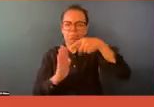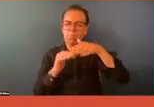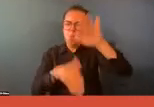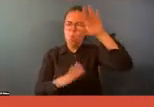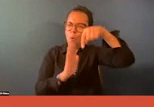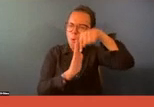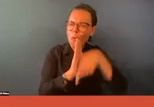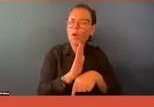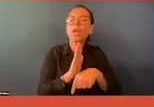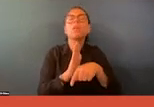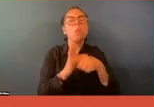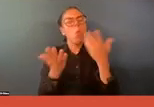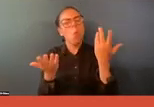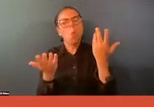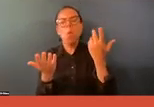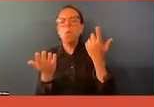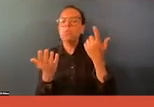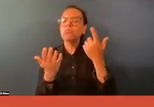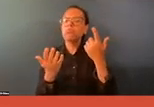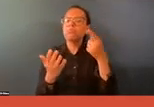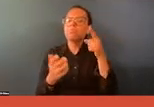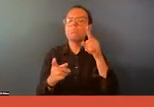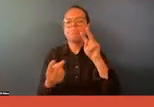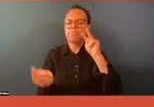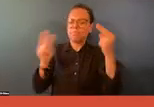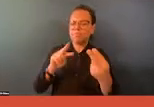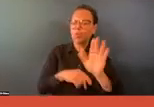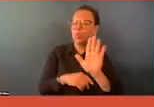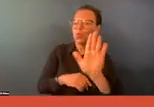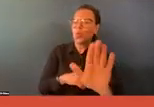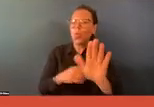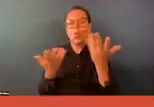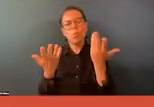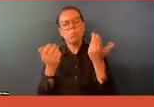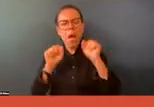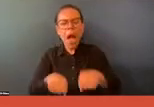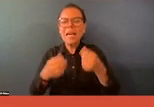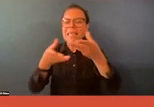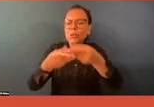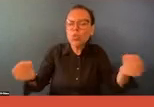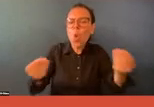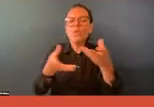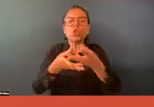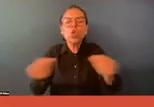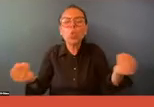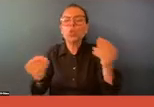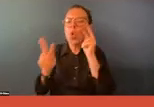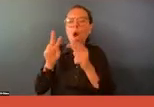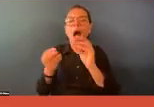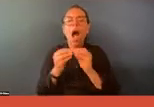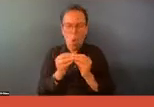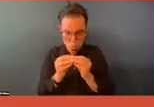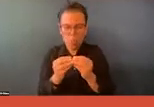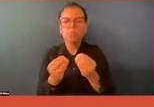information, or you would like to discuss a particular approach or solution, you can leave your